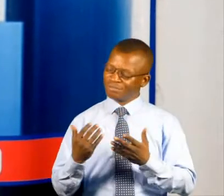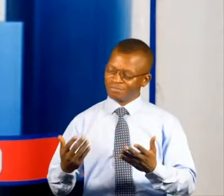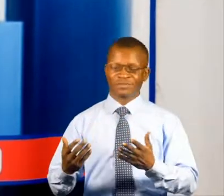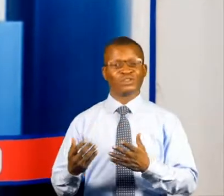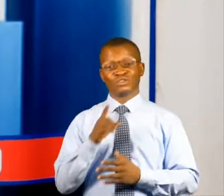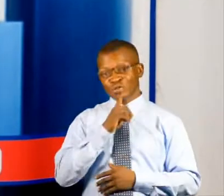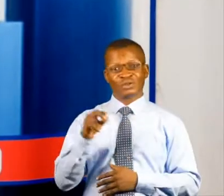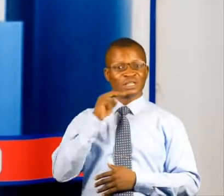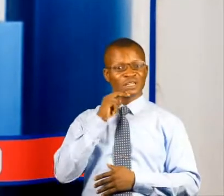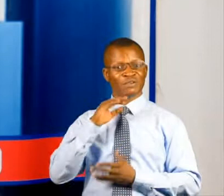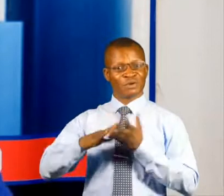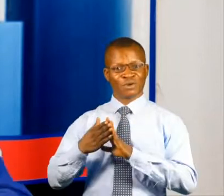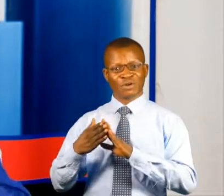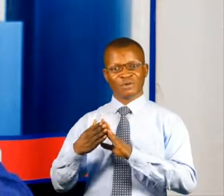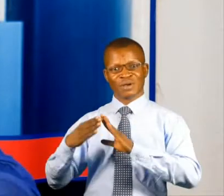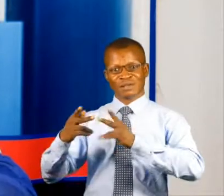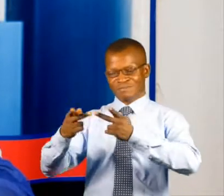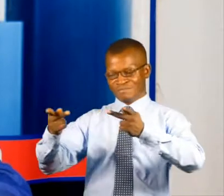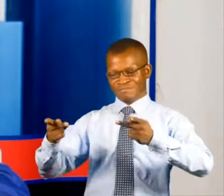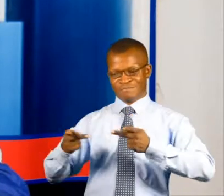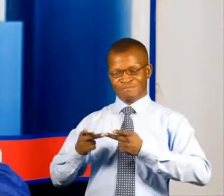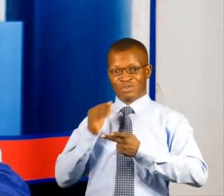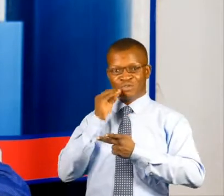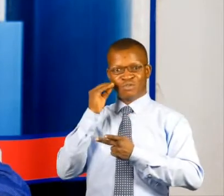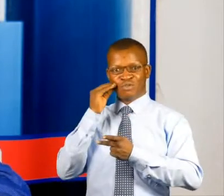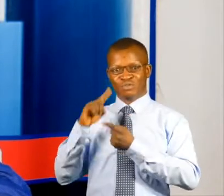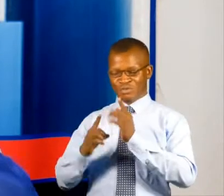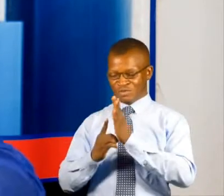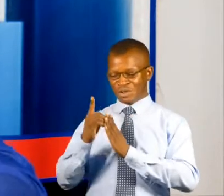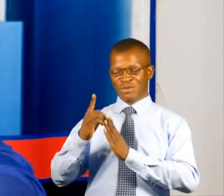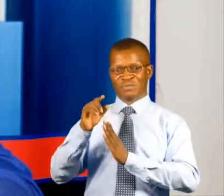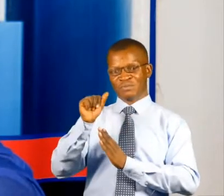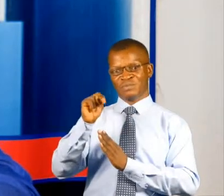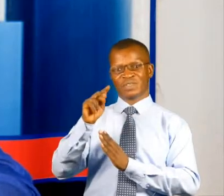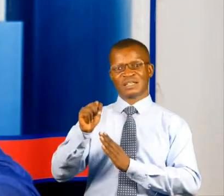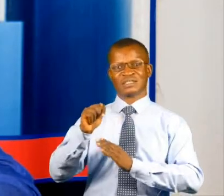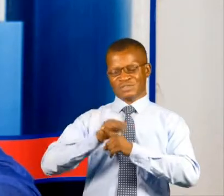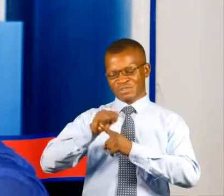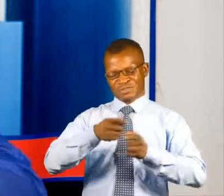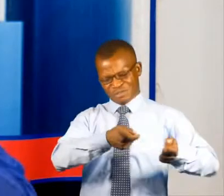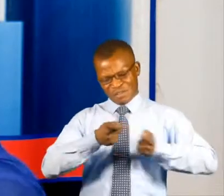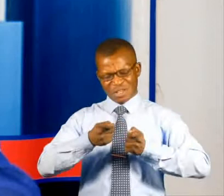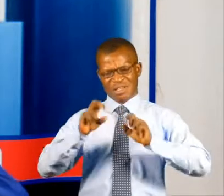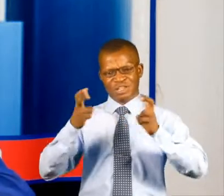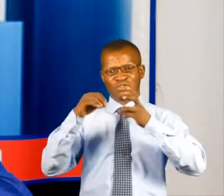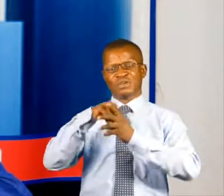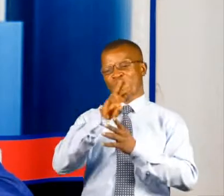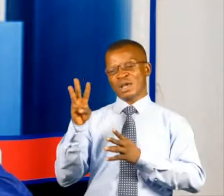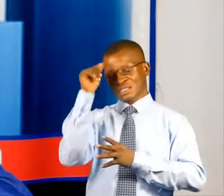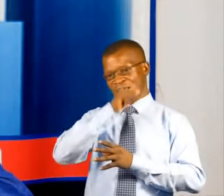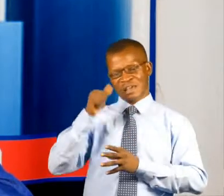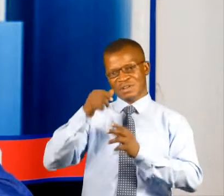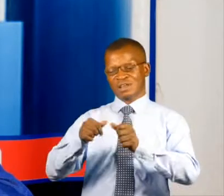this, there'll be so much. Actually, Nigeria will be a hub of developing capacity for anti-trafficking issues in the West